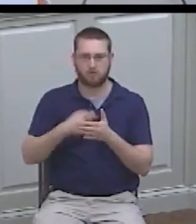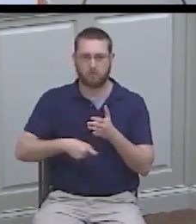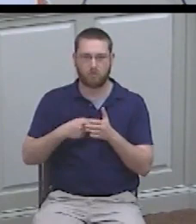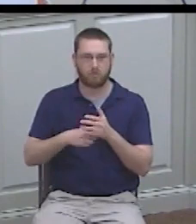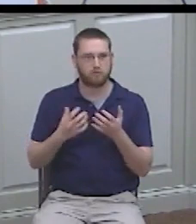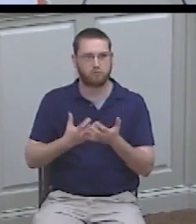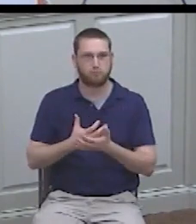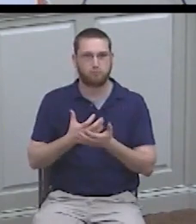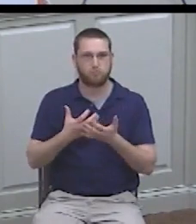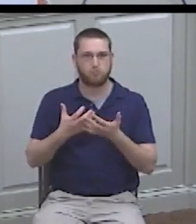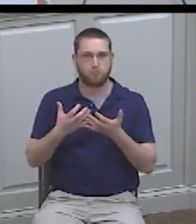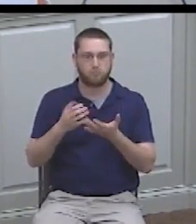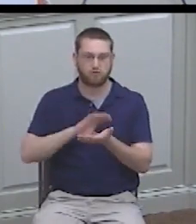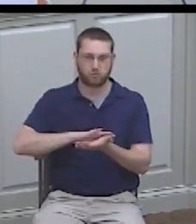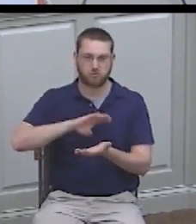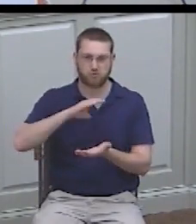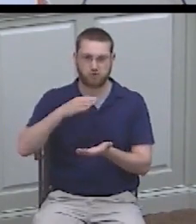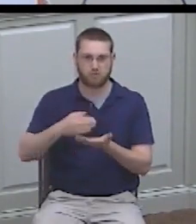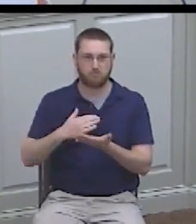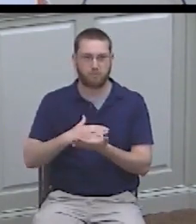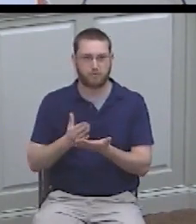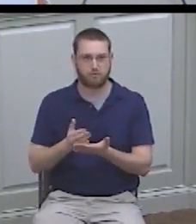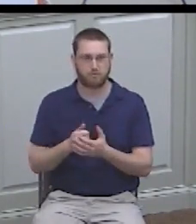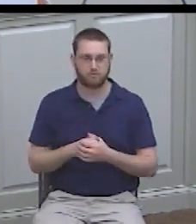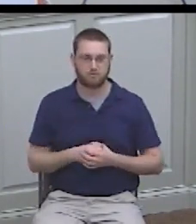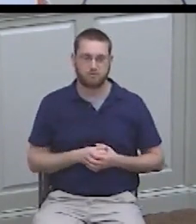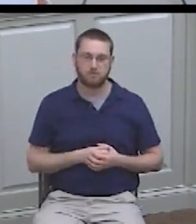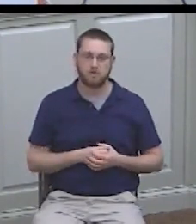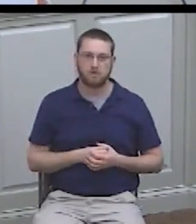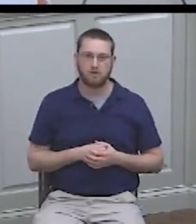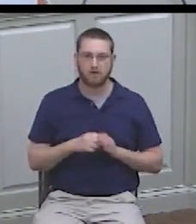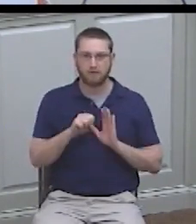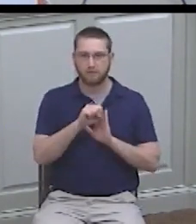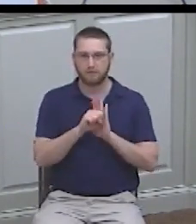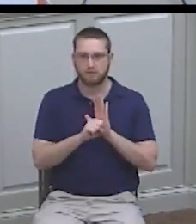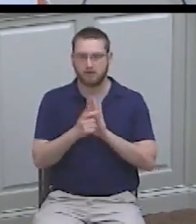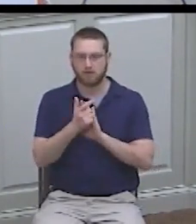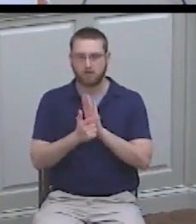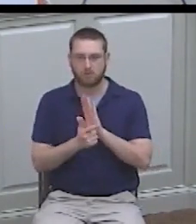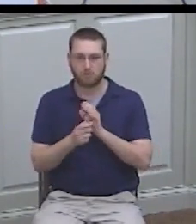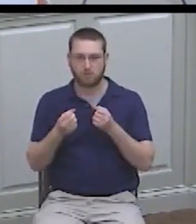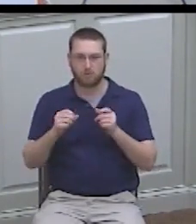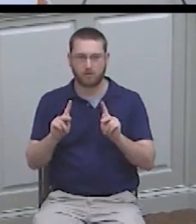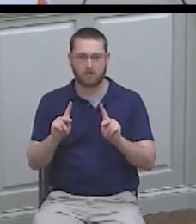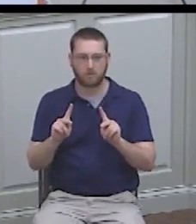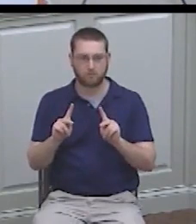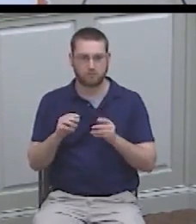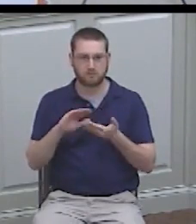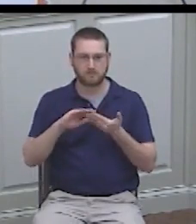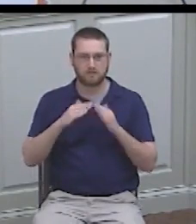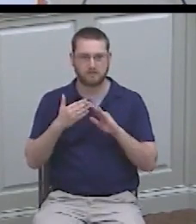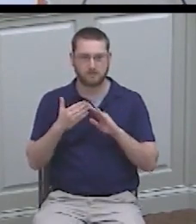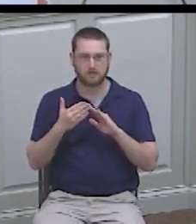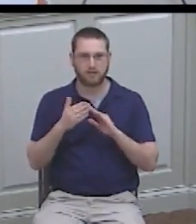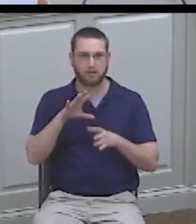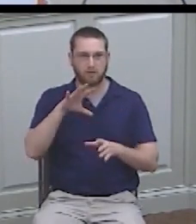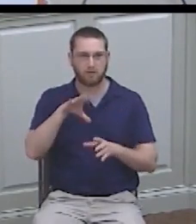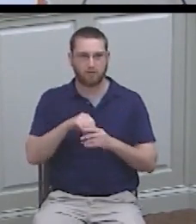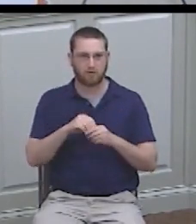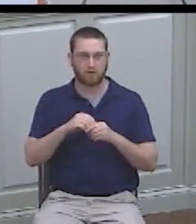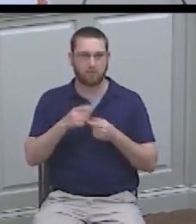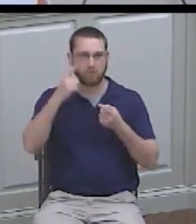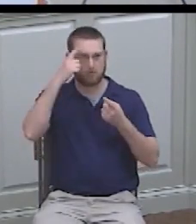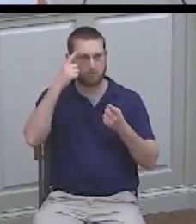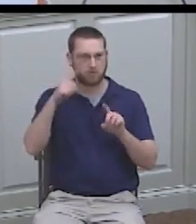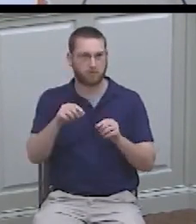in its annual budget. And the state law allows municipalities to enter into agreements